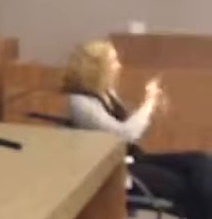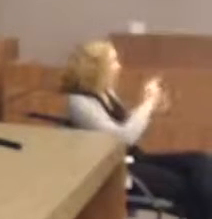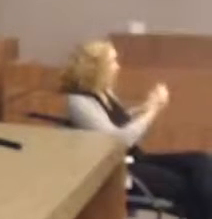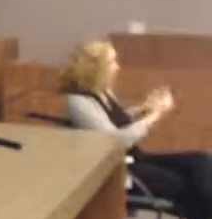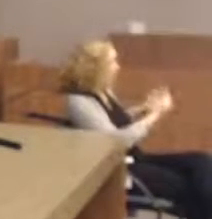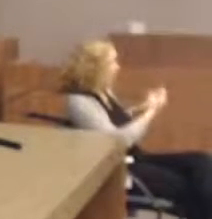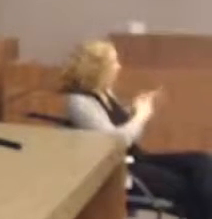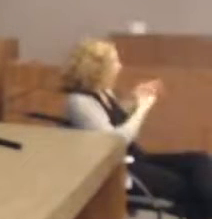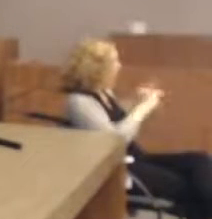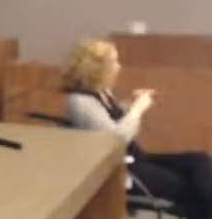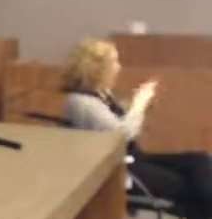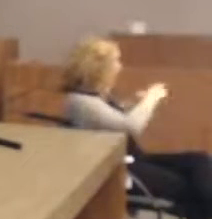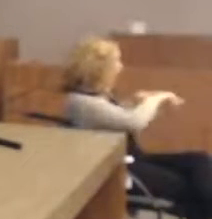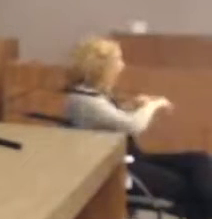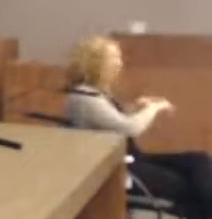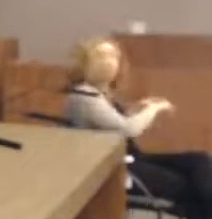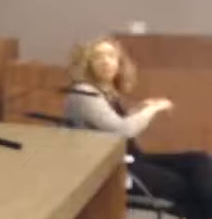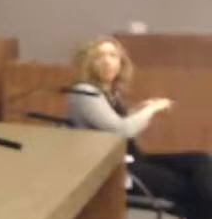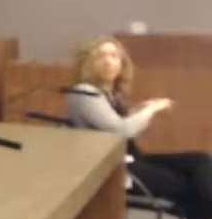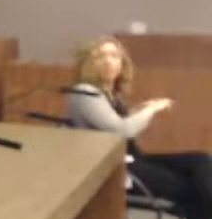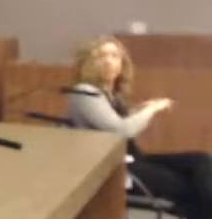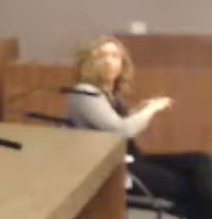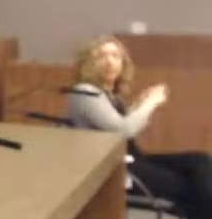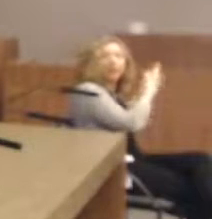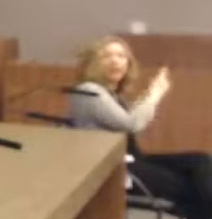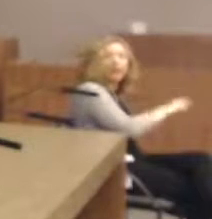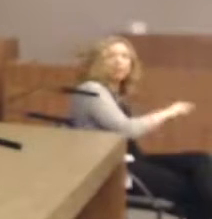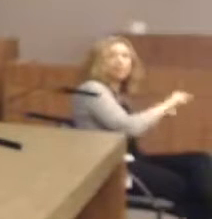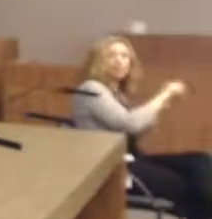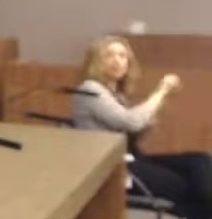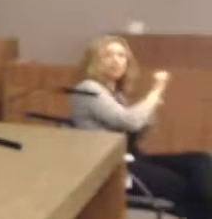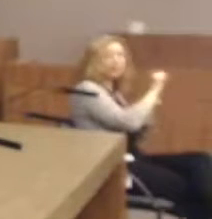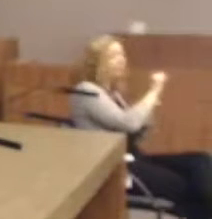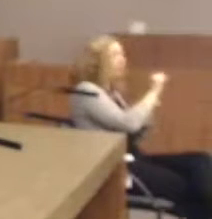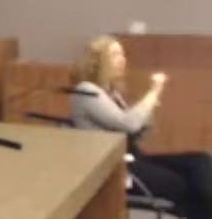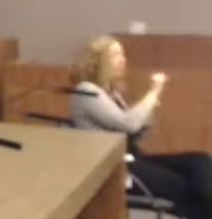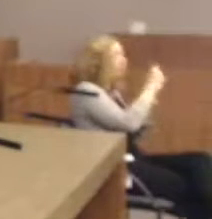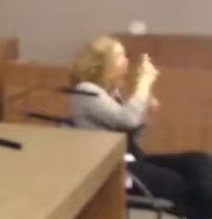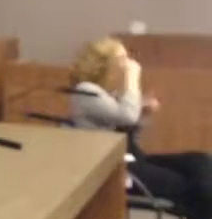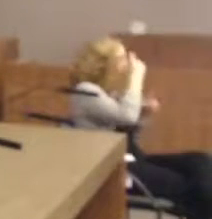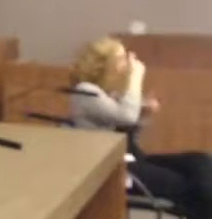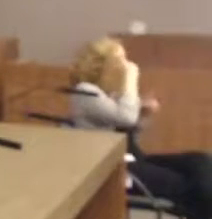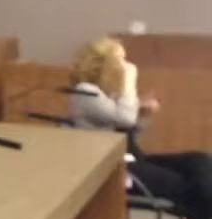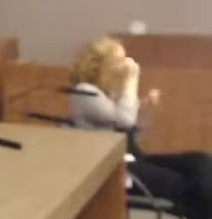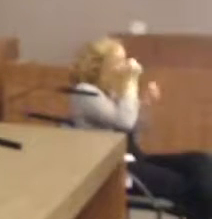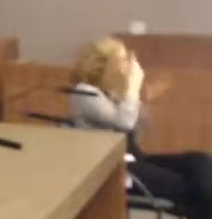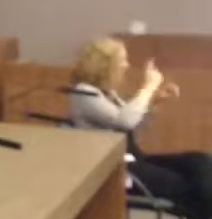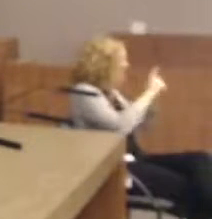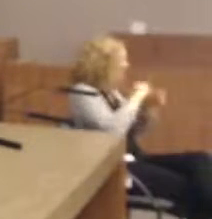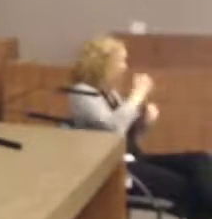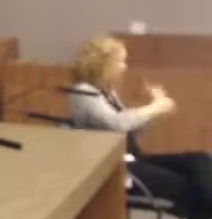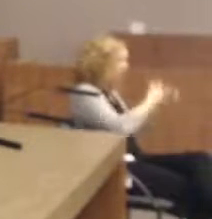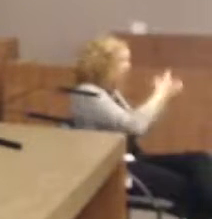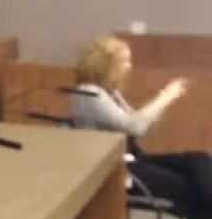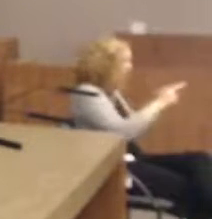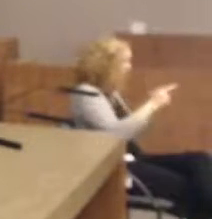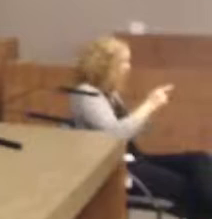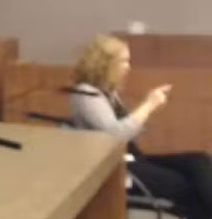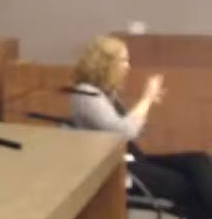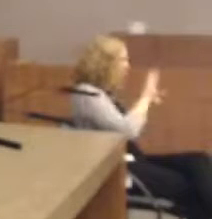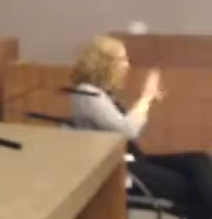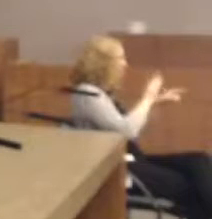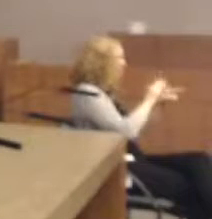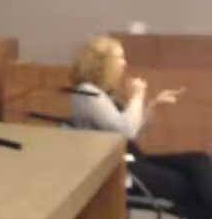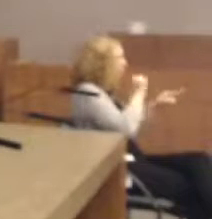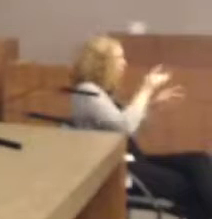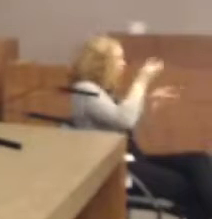to them happened like this. The brain is having all different kinds of processes. And so they're not gonna